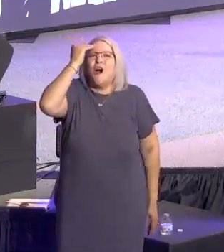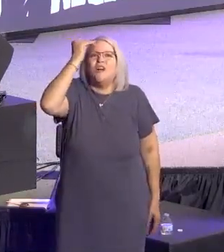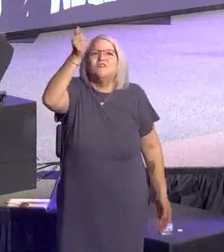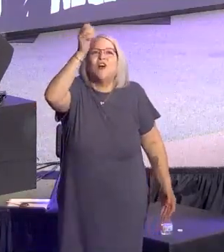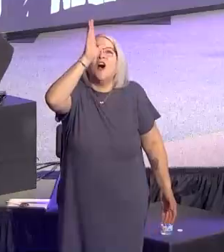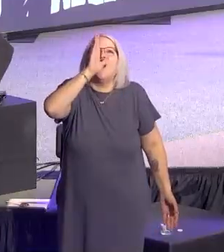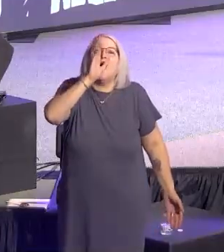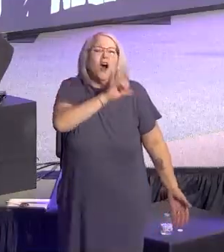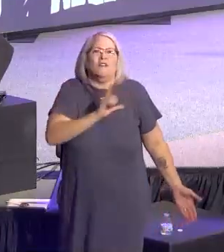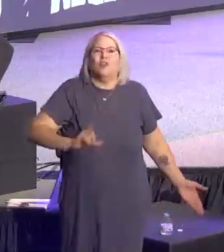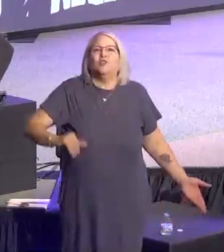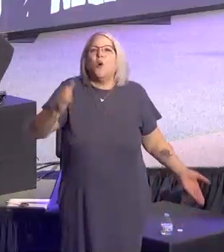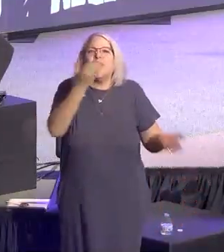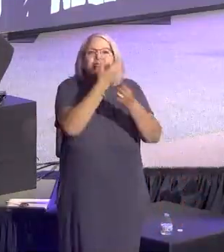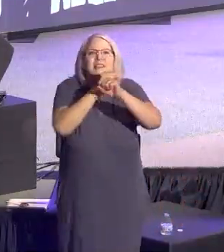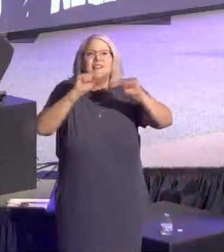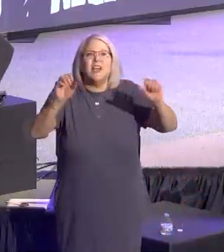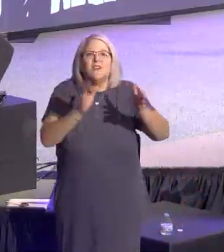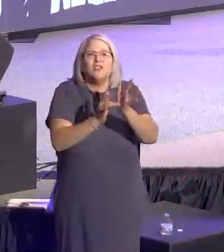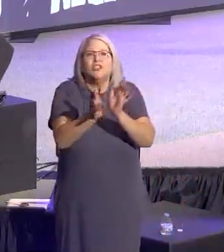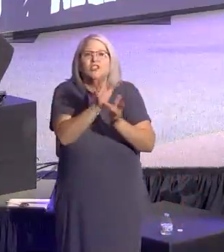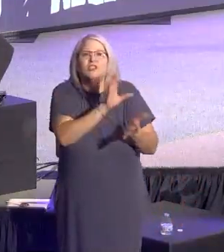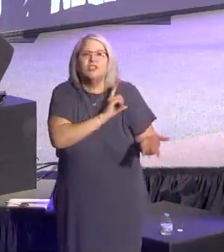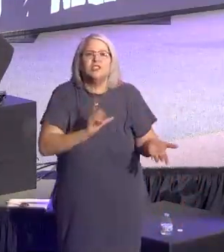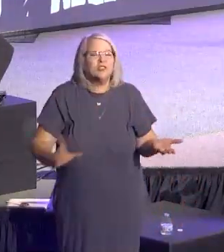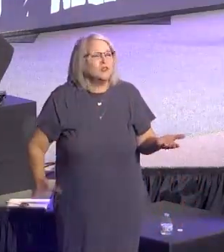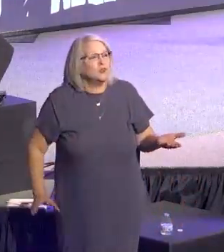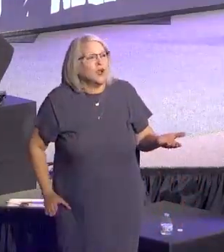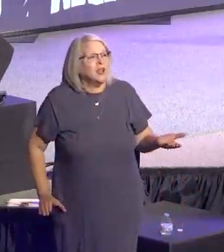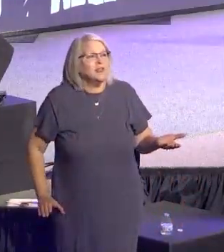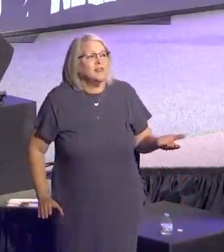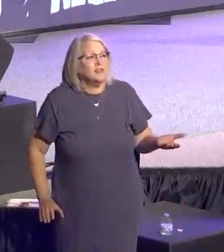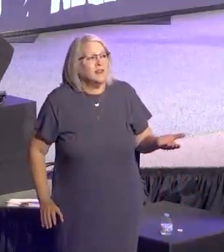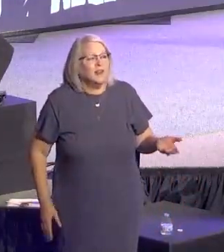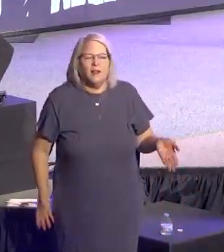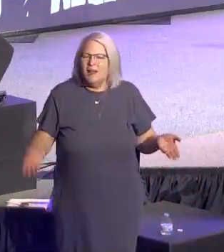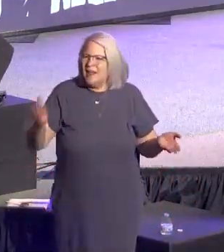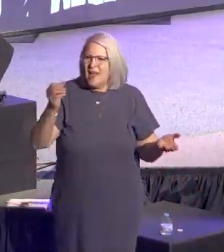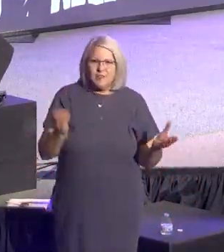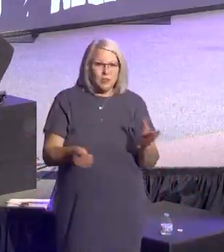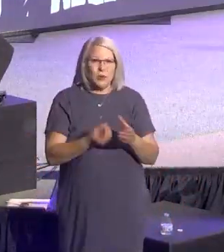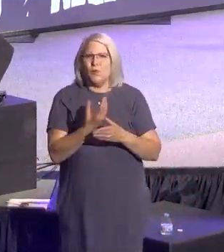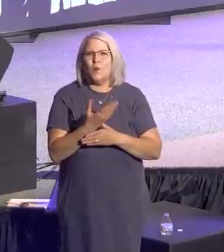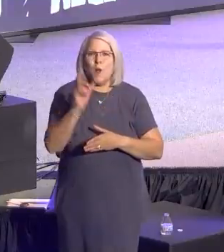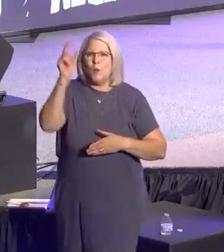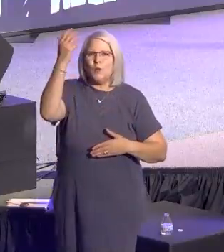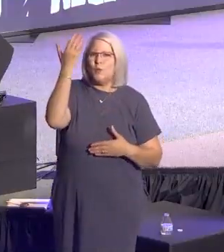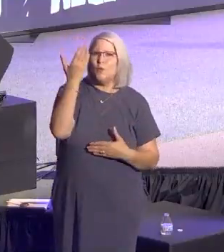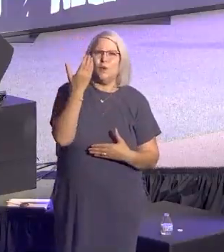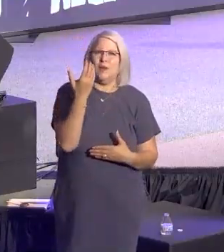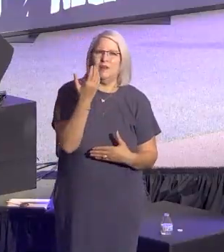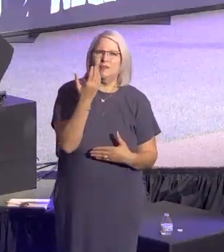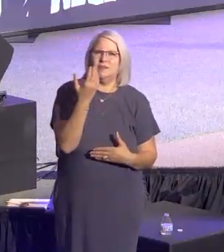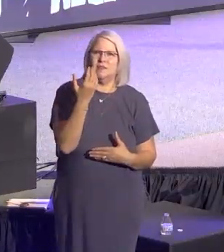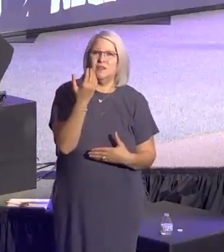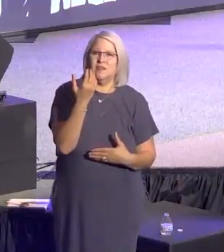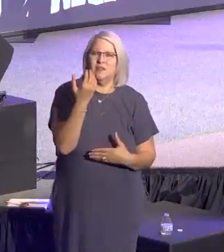Lord and Savior, Jesus Christ. You mean, God, you want me to grow in this area of grace?